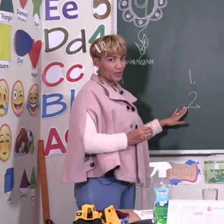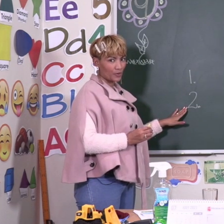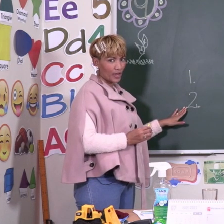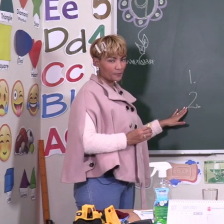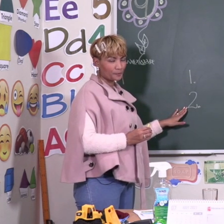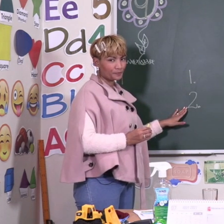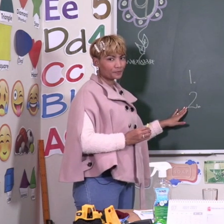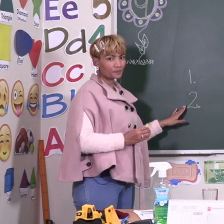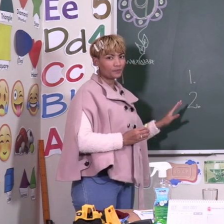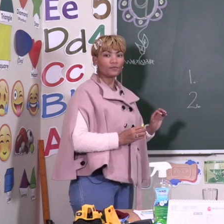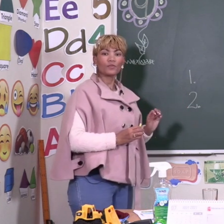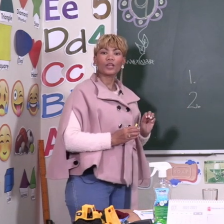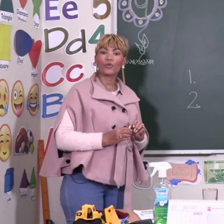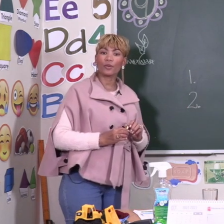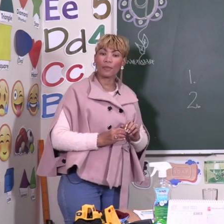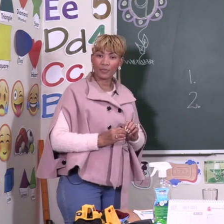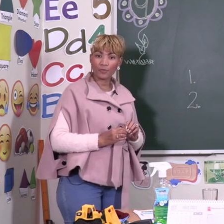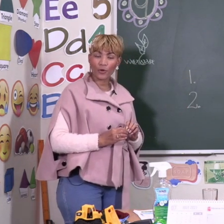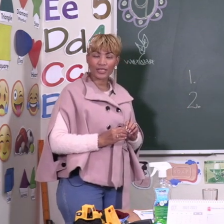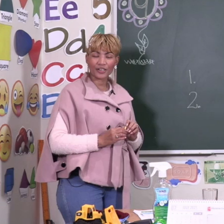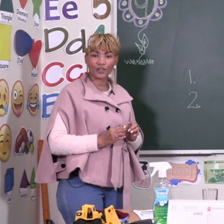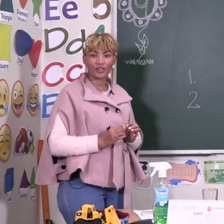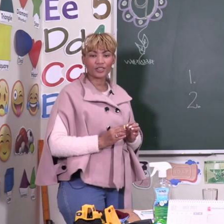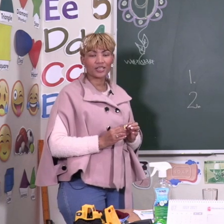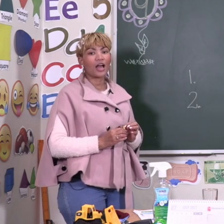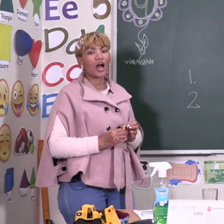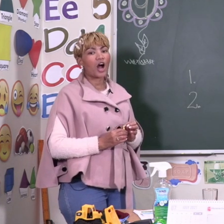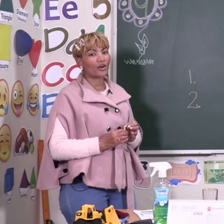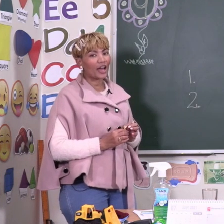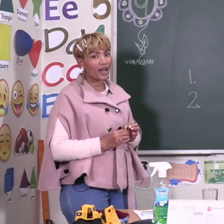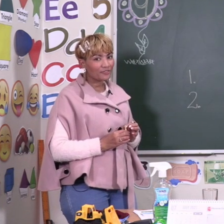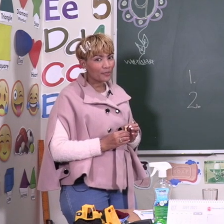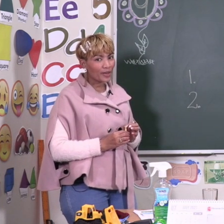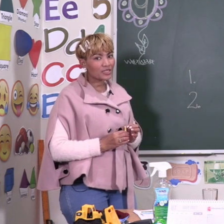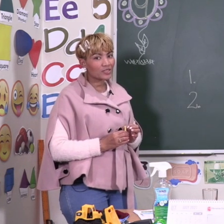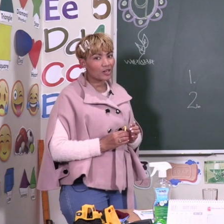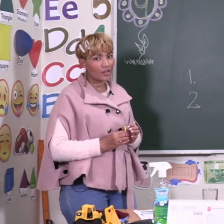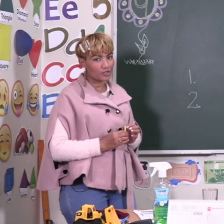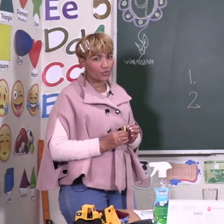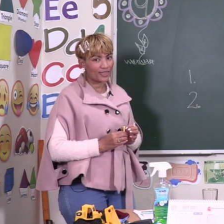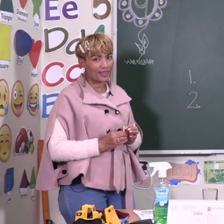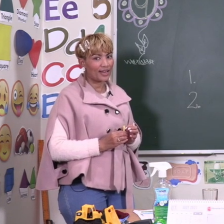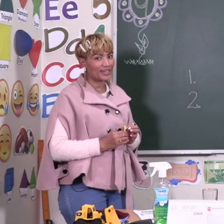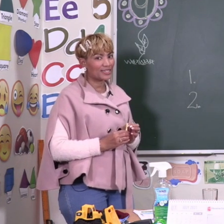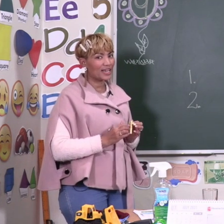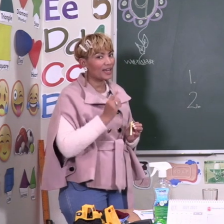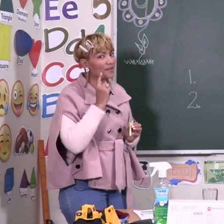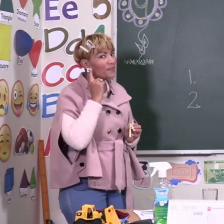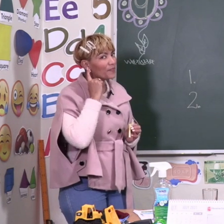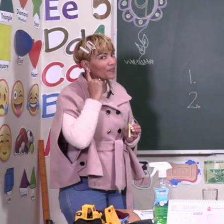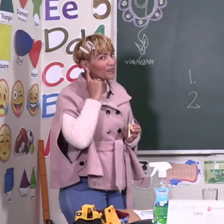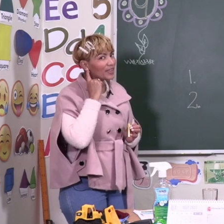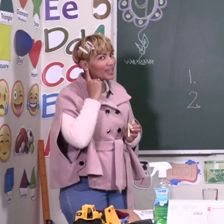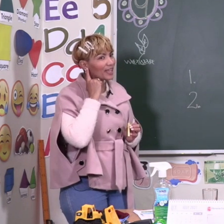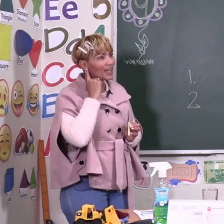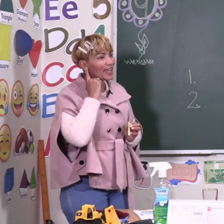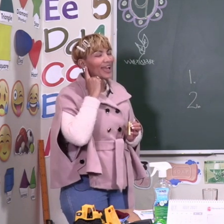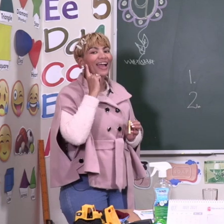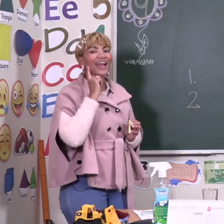together. Okay? Now remember, boys and girls, our alphabet starts with the letter